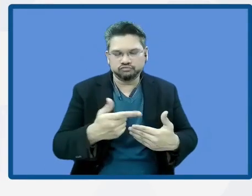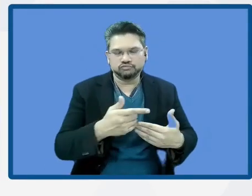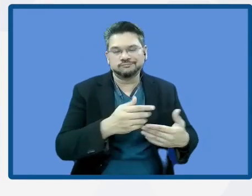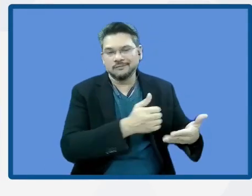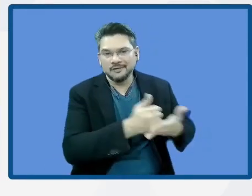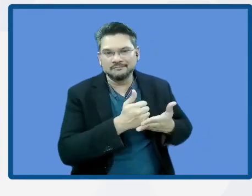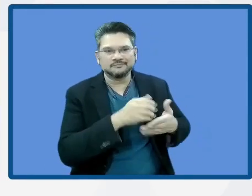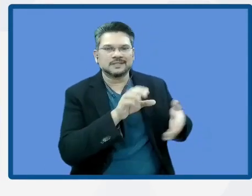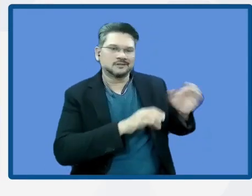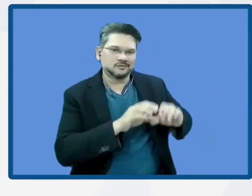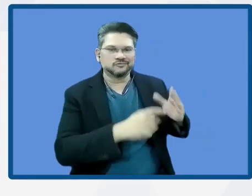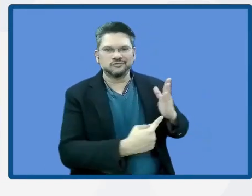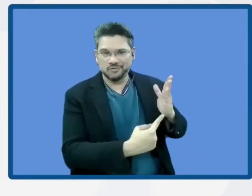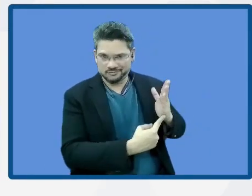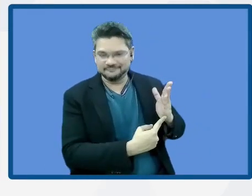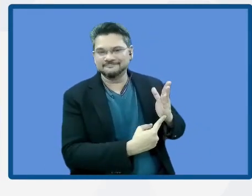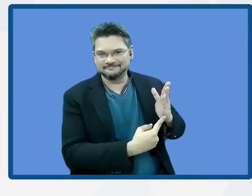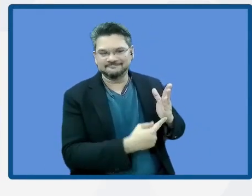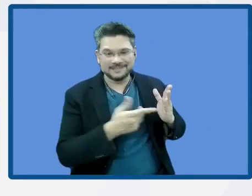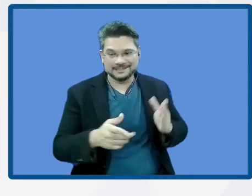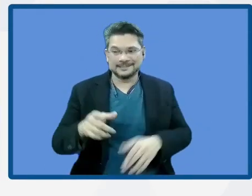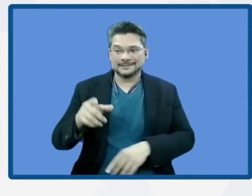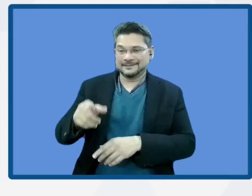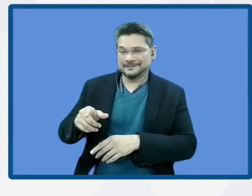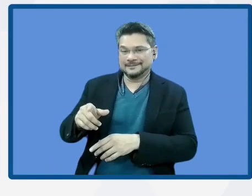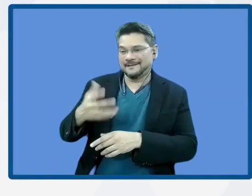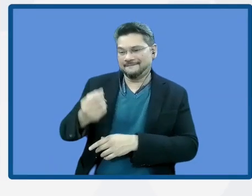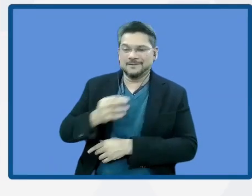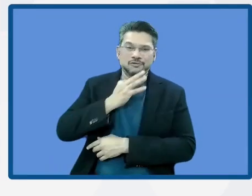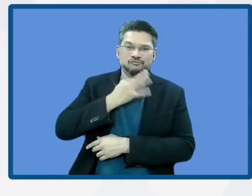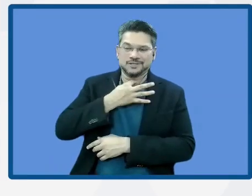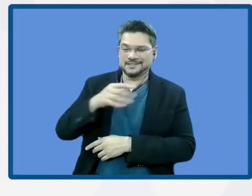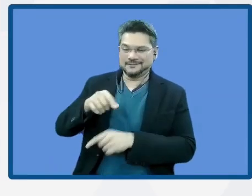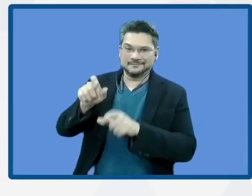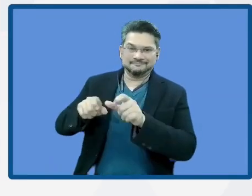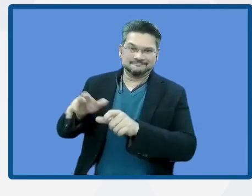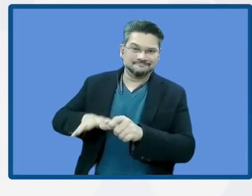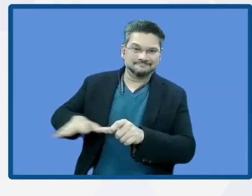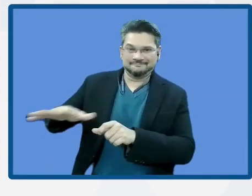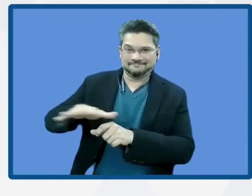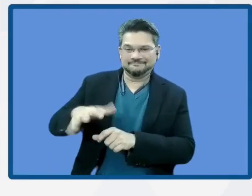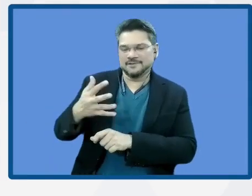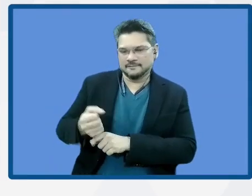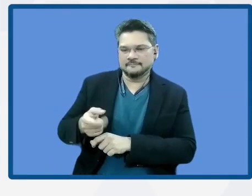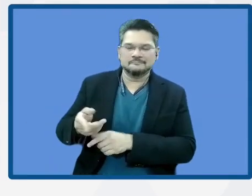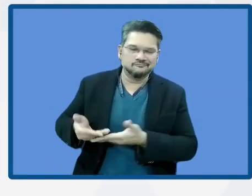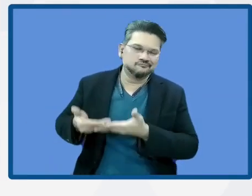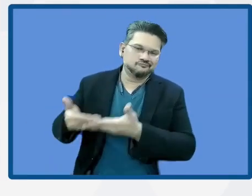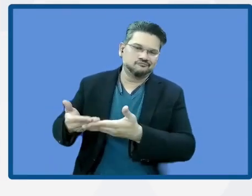are at risk in order to increase and enhance their resilience. And let me